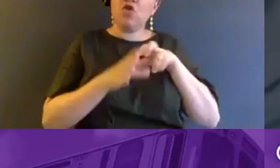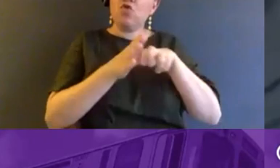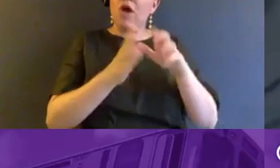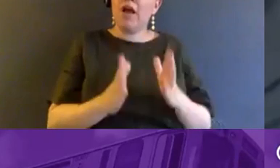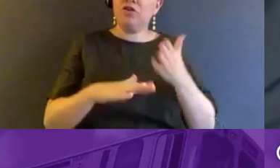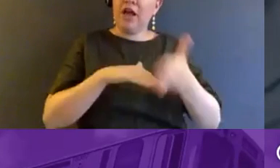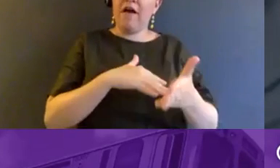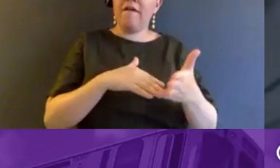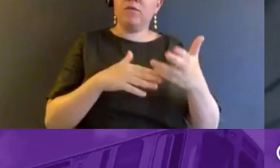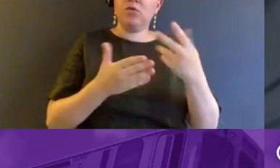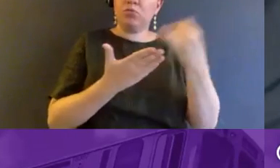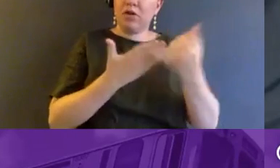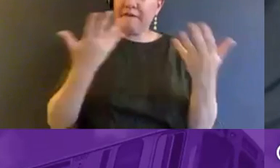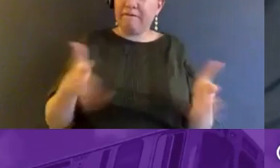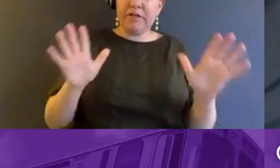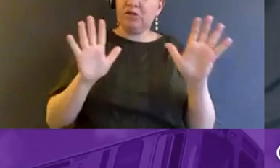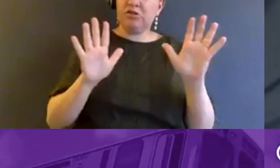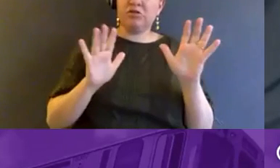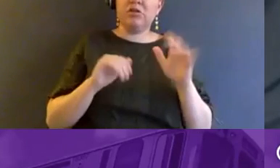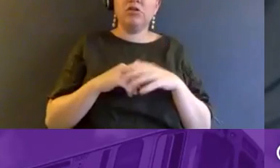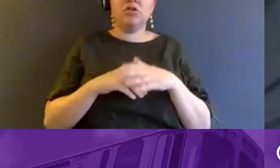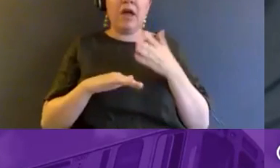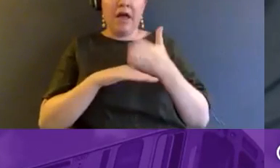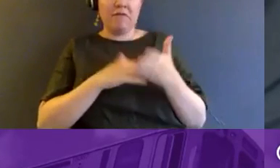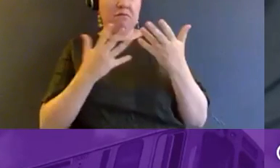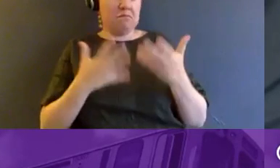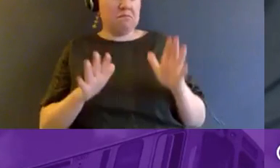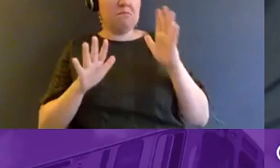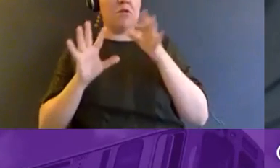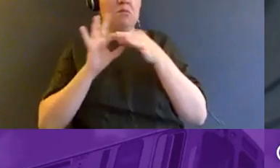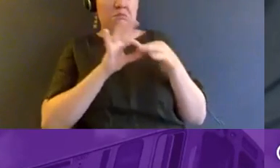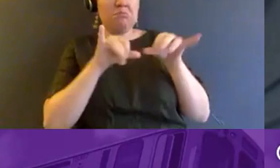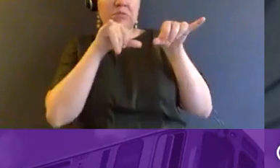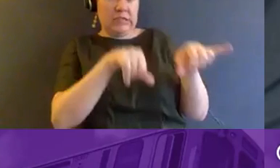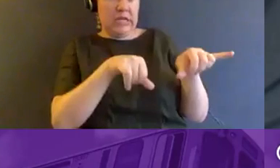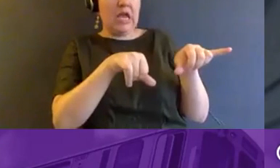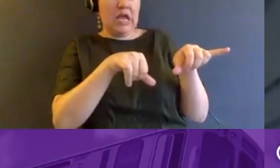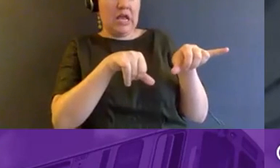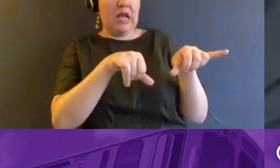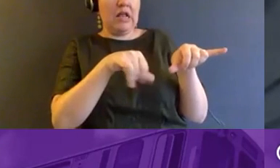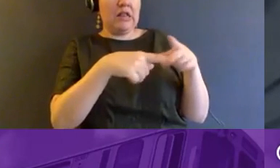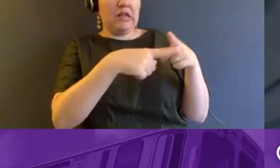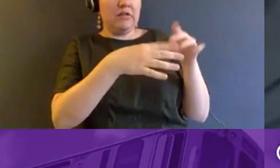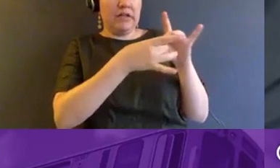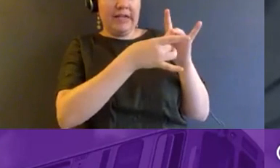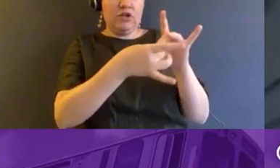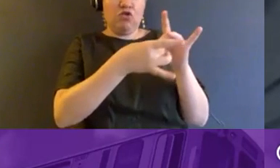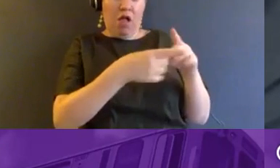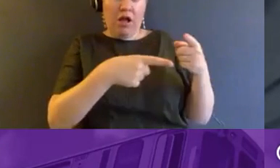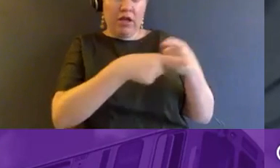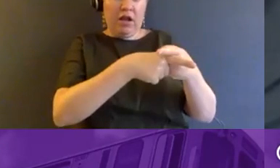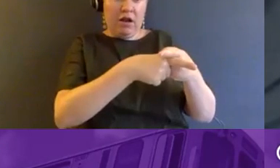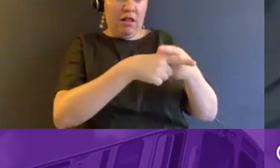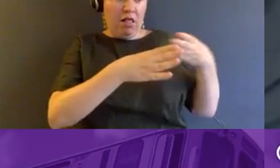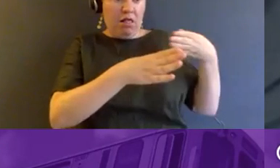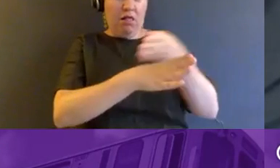ends? So after the project is done, the Thorndale interlocking will remain in place and we'll continue to use it at CTA for